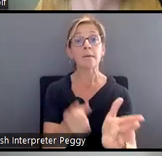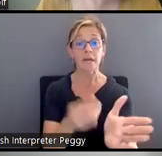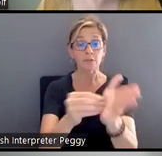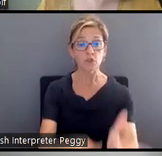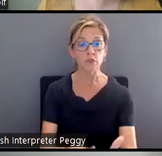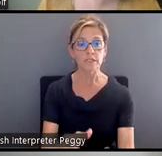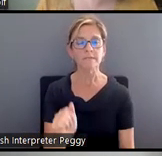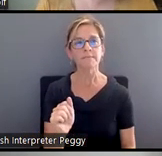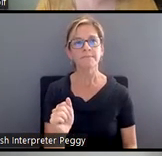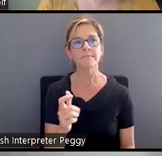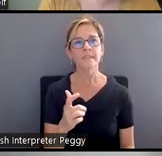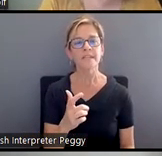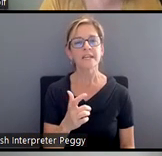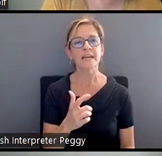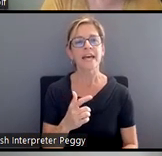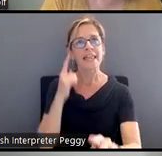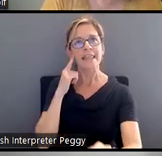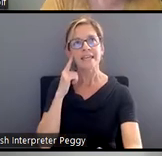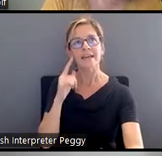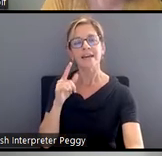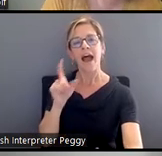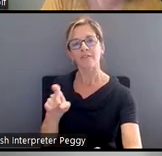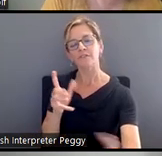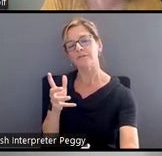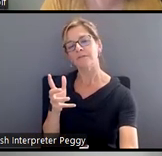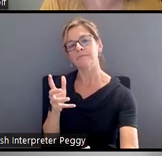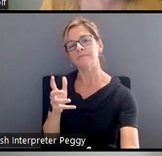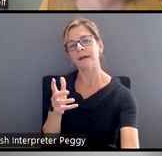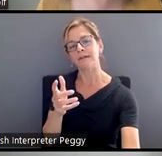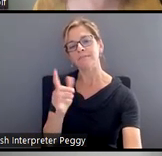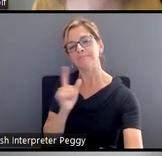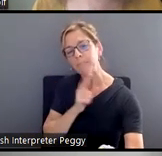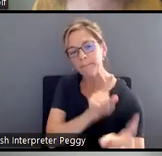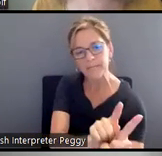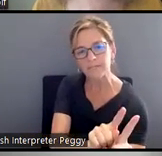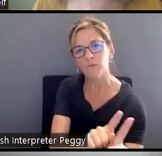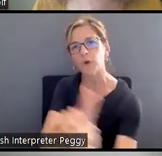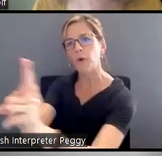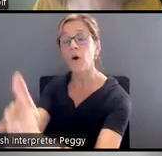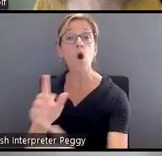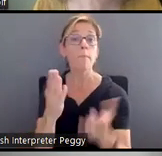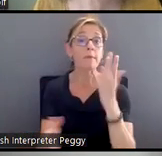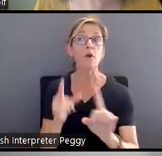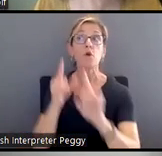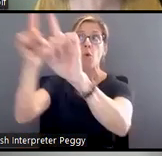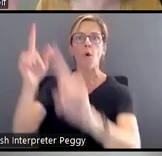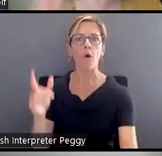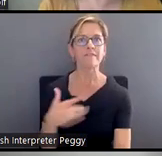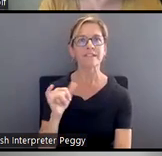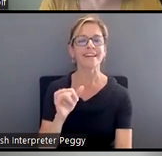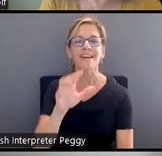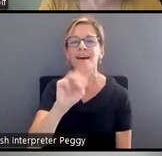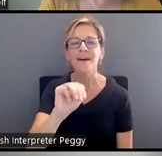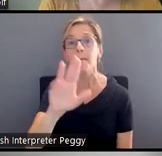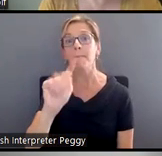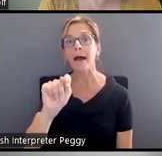We really have to meet the person where they are and take them to the next step. The goal might be to climb Mount Everest, but we're